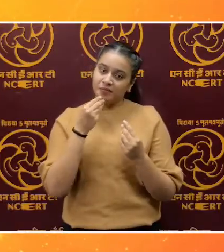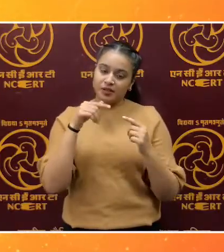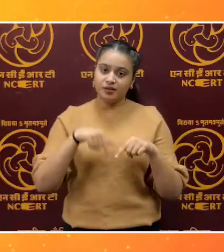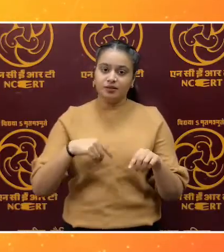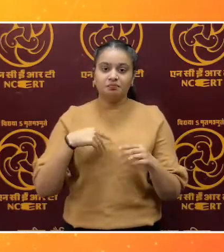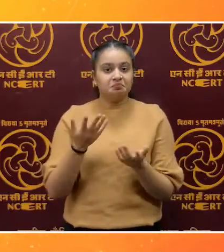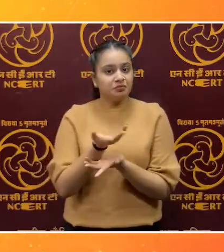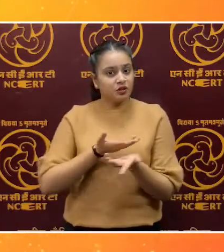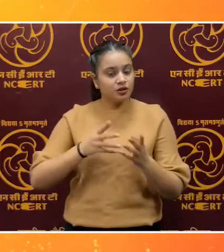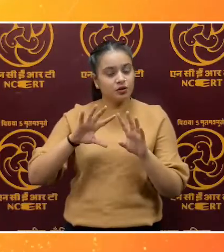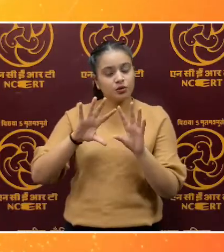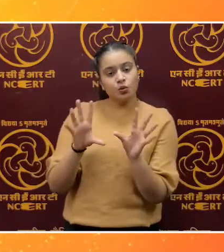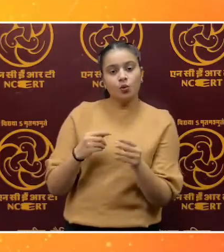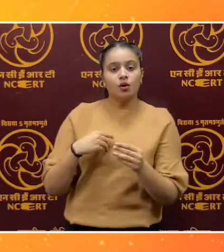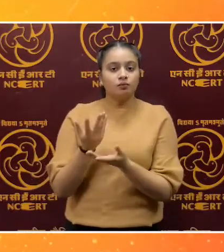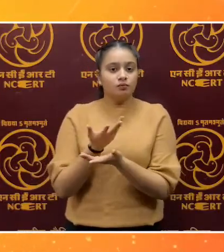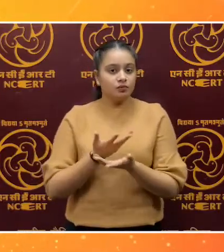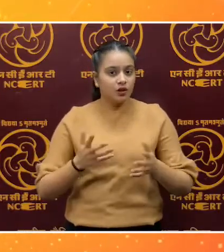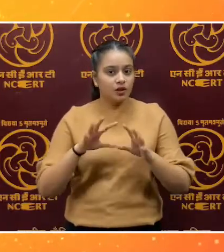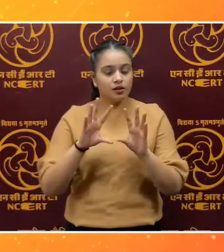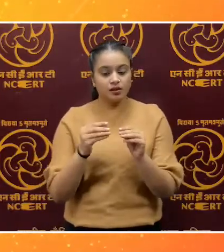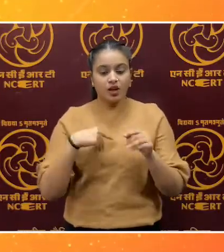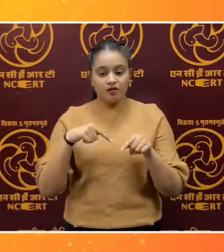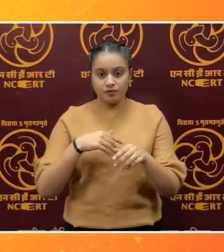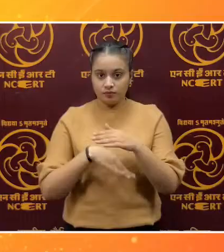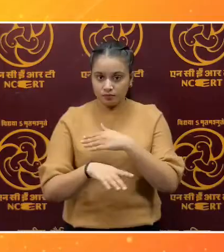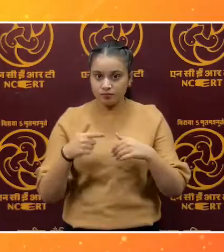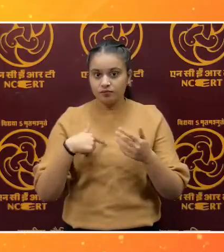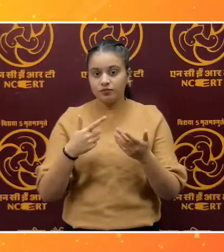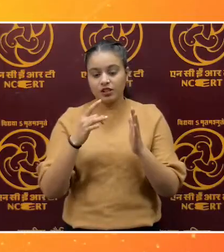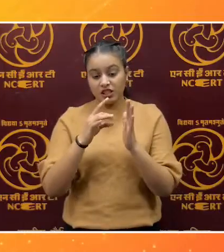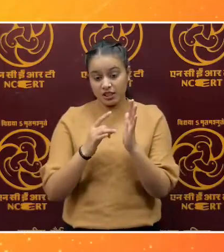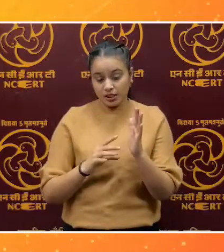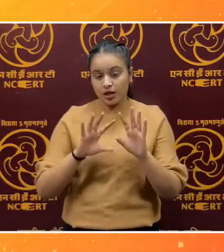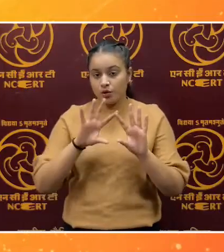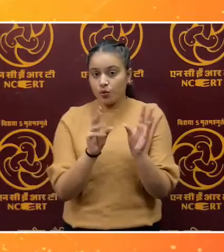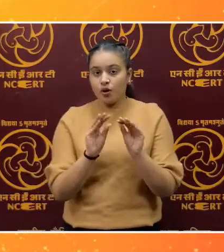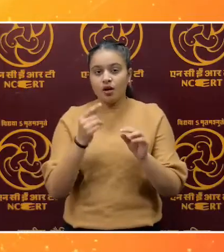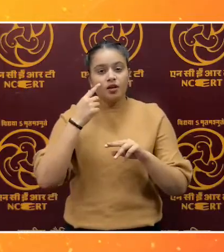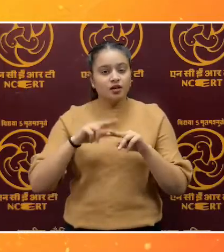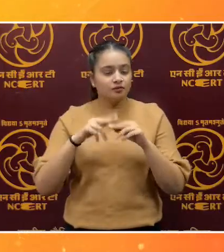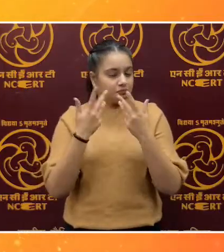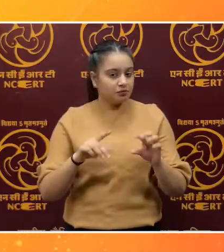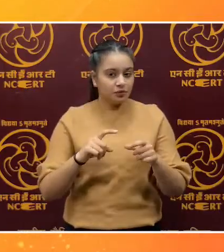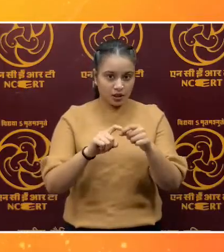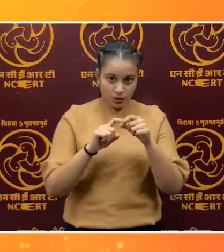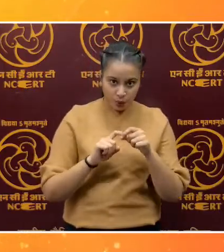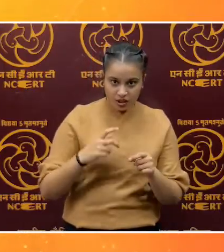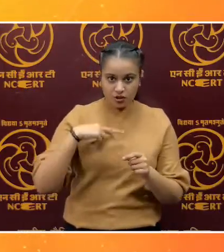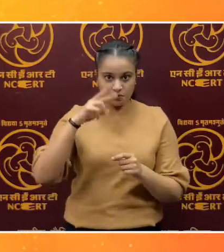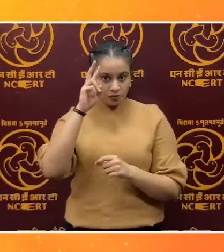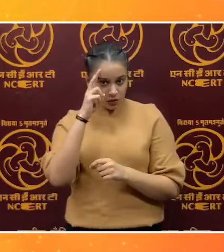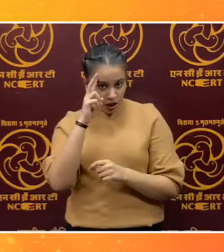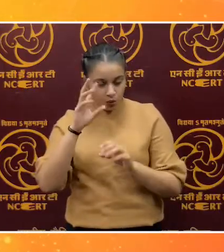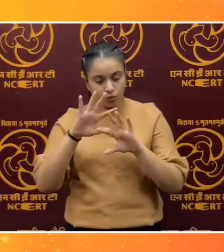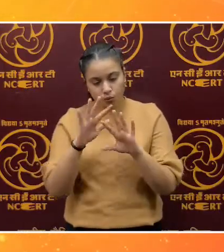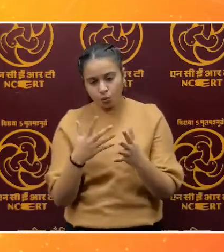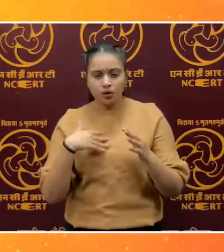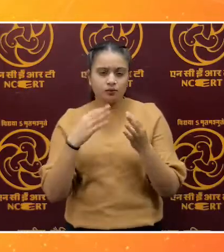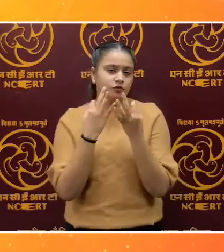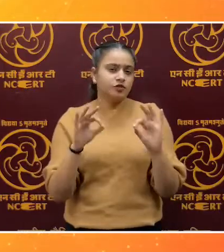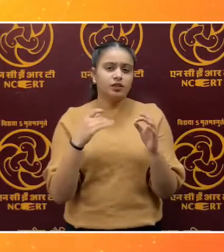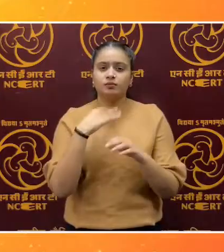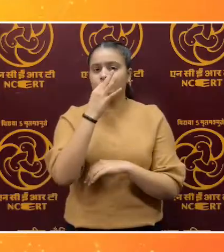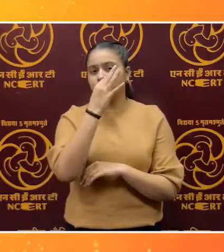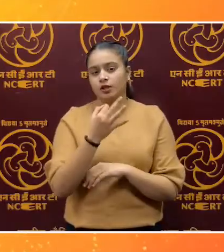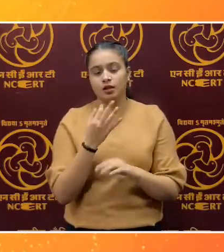will be discussing each and everything in this particular program in detail. If you have any questions, any queries, please feel free to reach out to